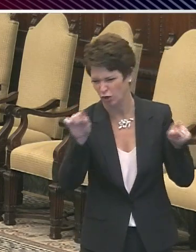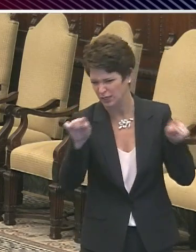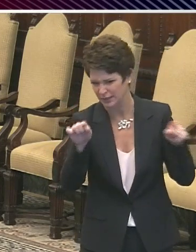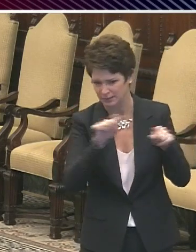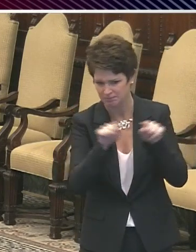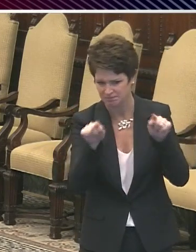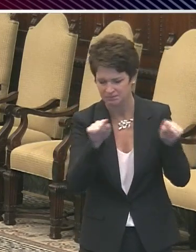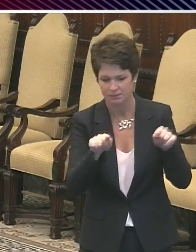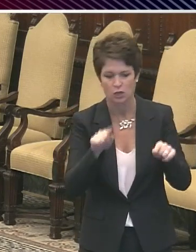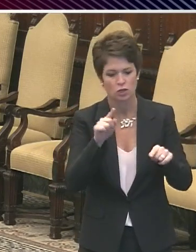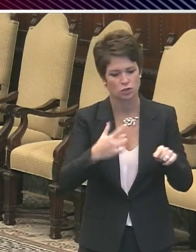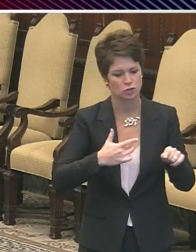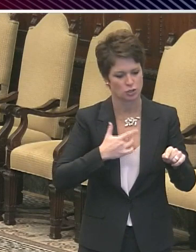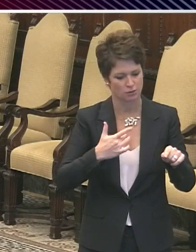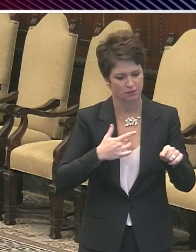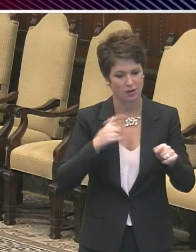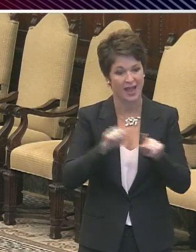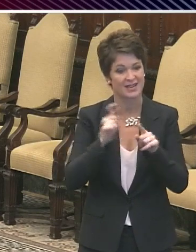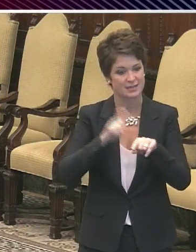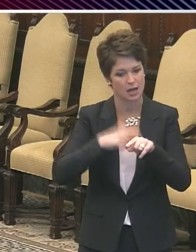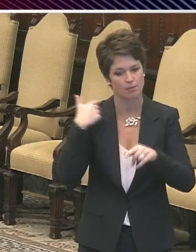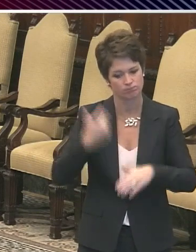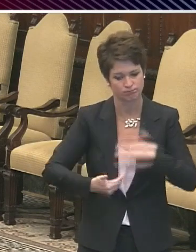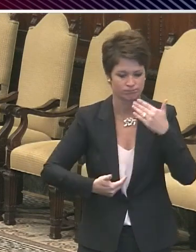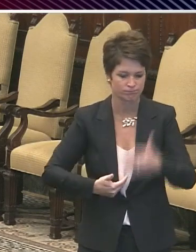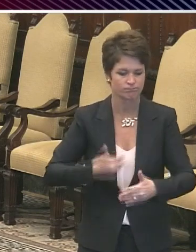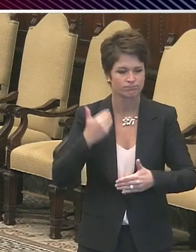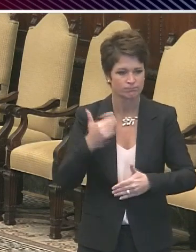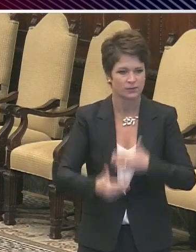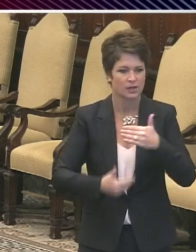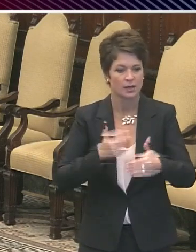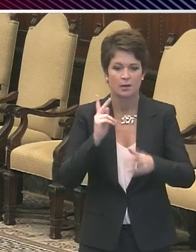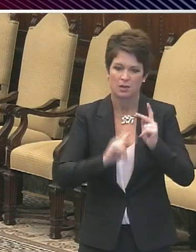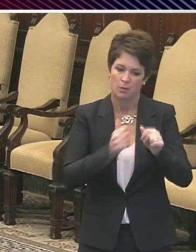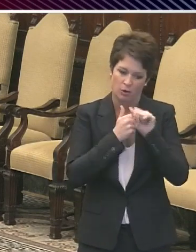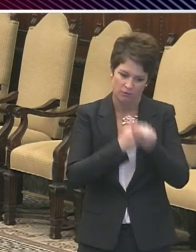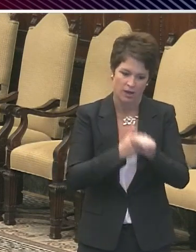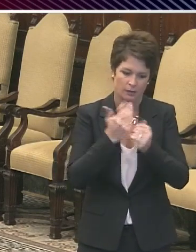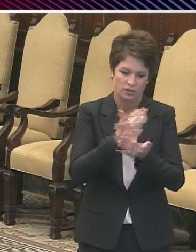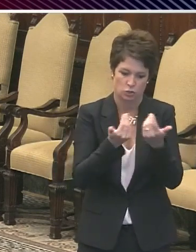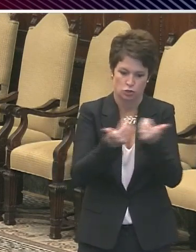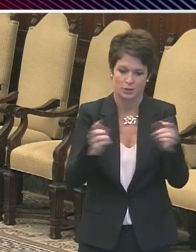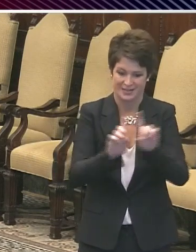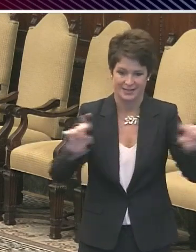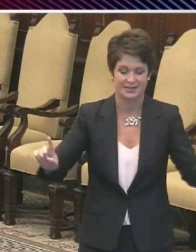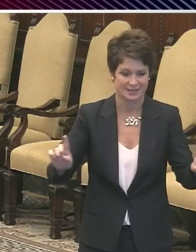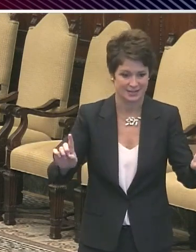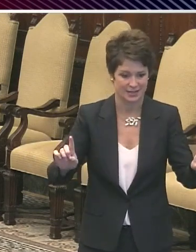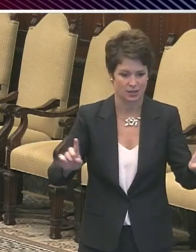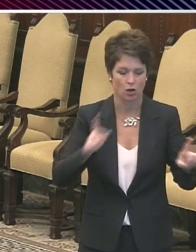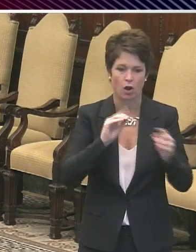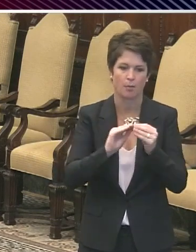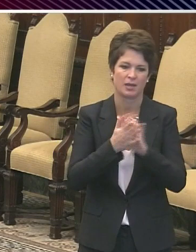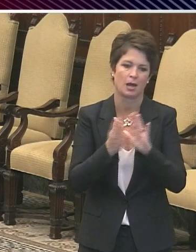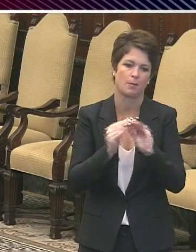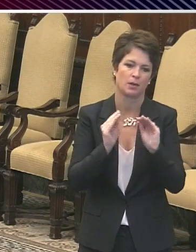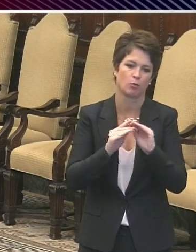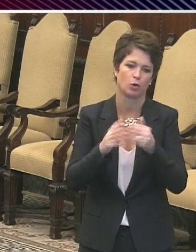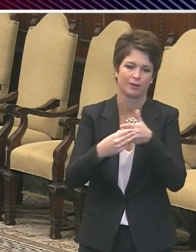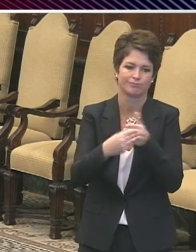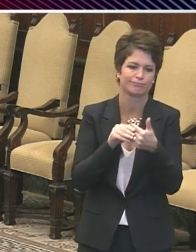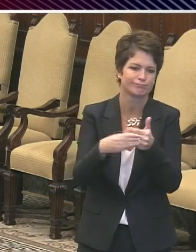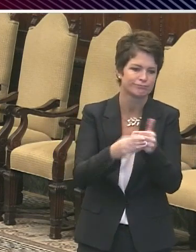feel that, as the weeks go by, people who were maybe strictly following social distancing guidelines are relaxing their behavior?